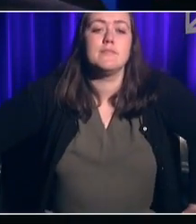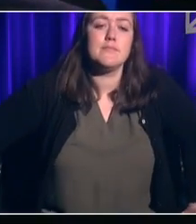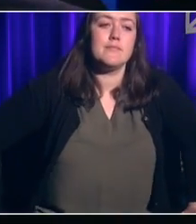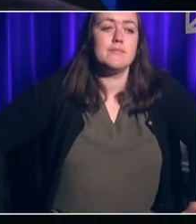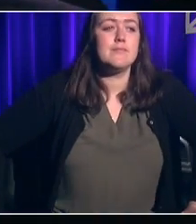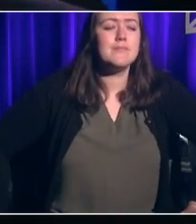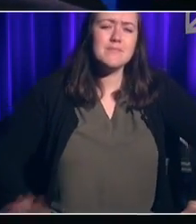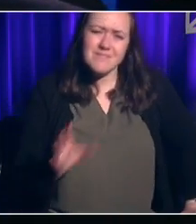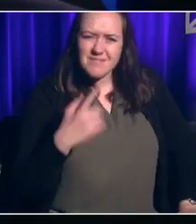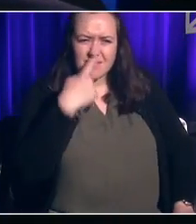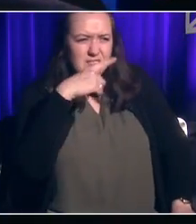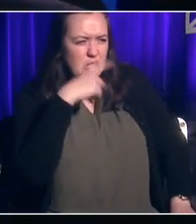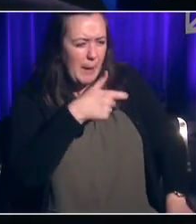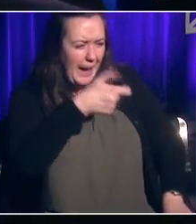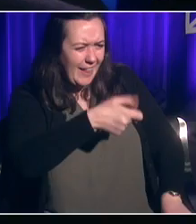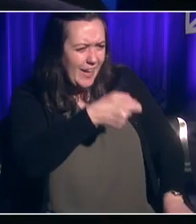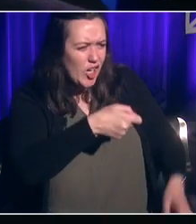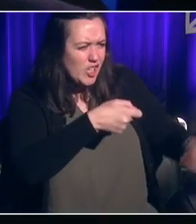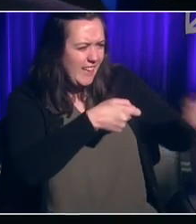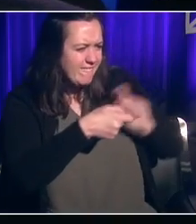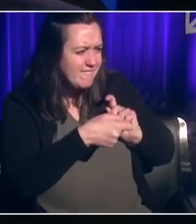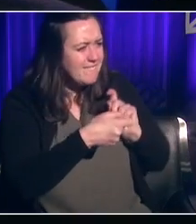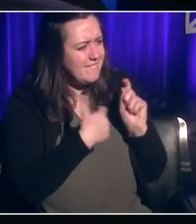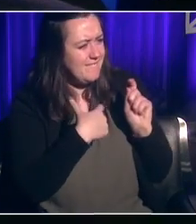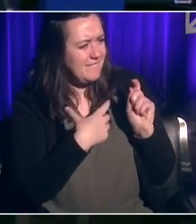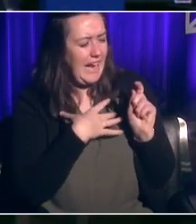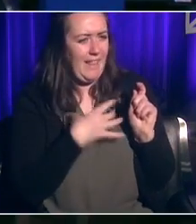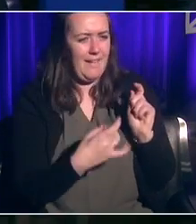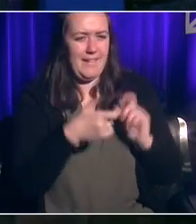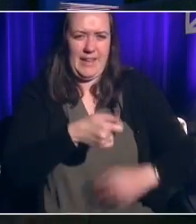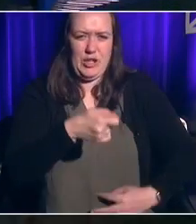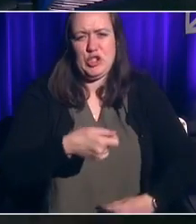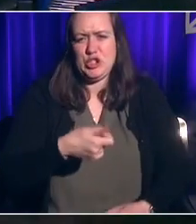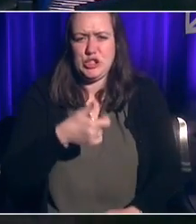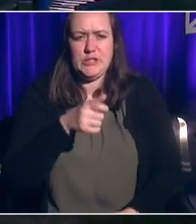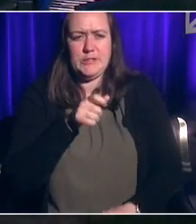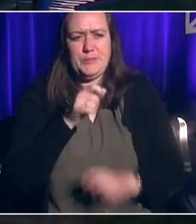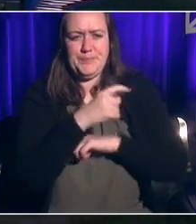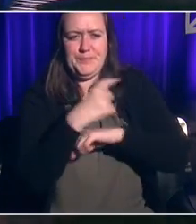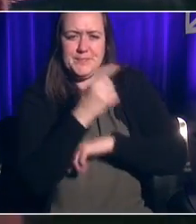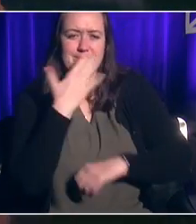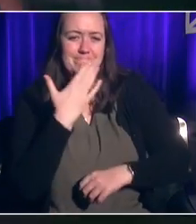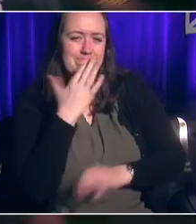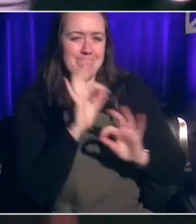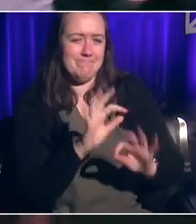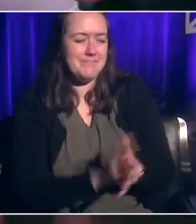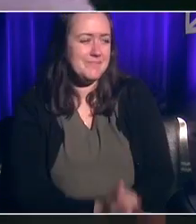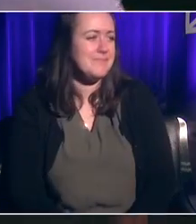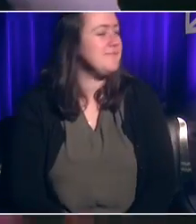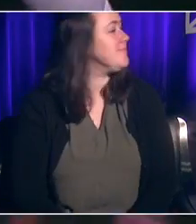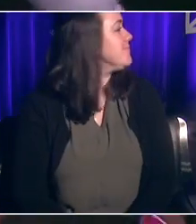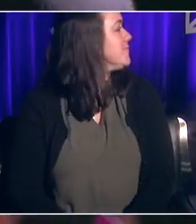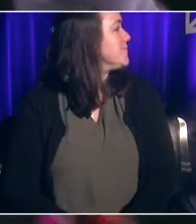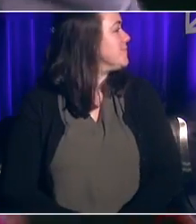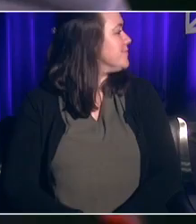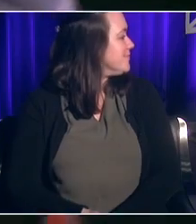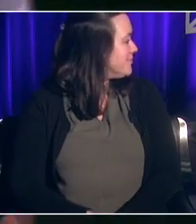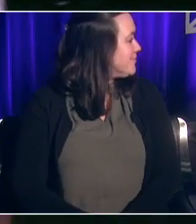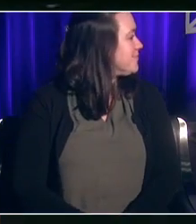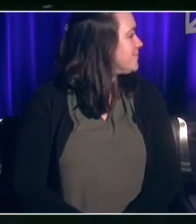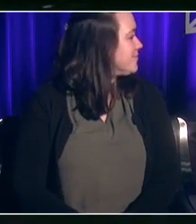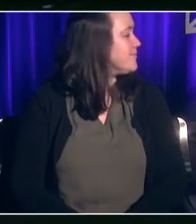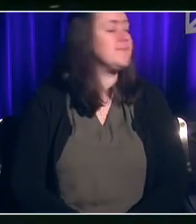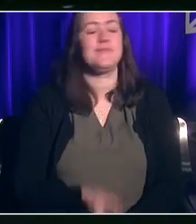May I have the clicker? I'd like to say that we're completely, they're perfect. Thank you so much. Thank you, Travis.